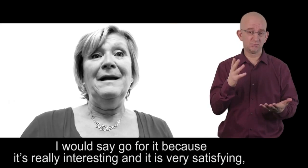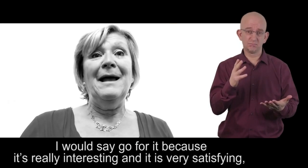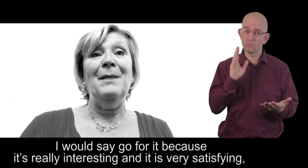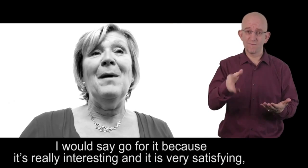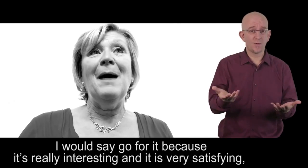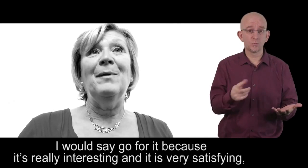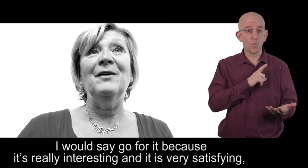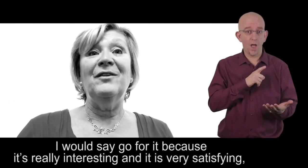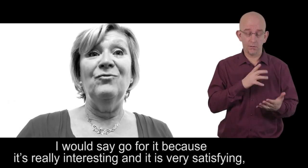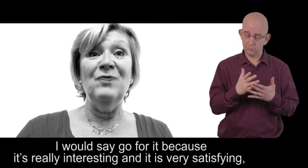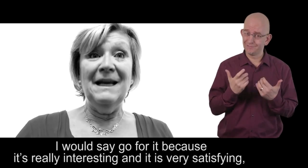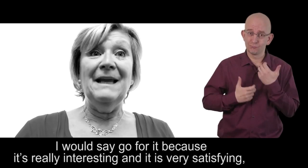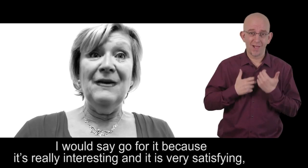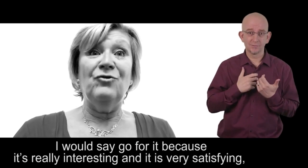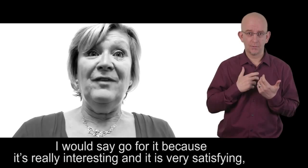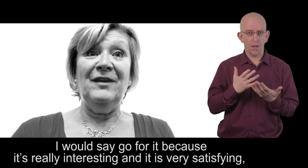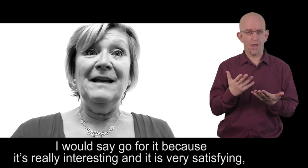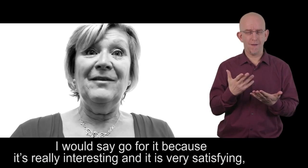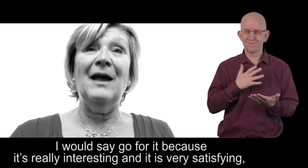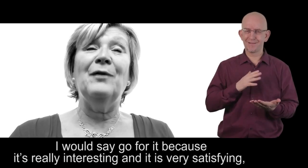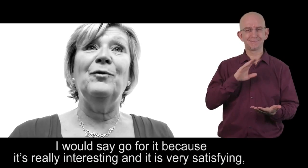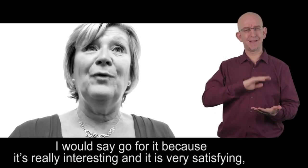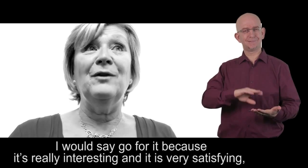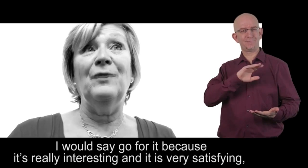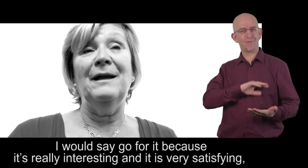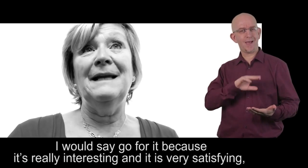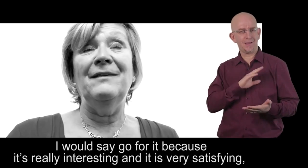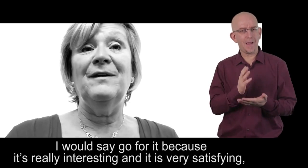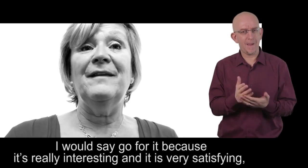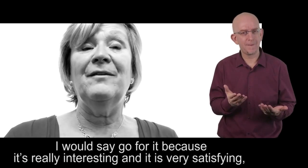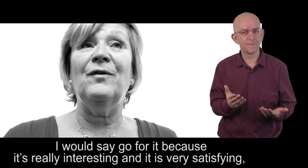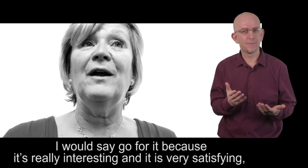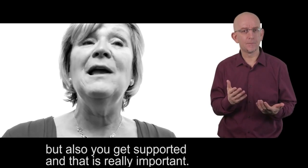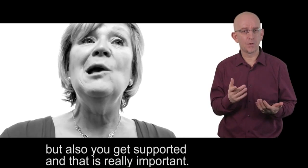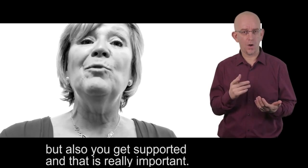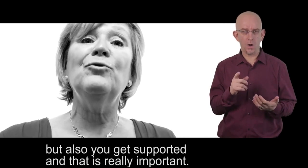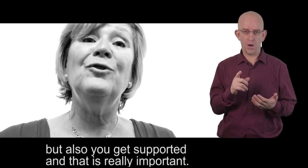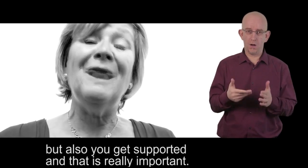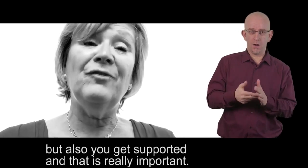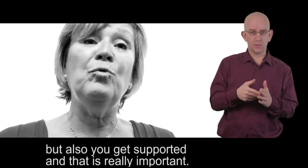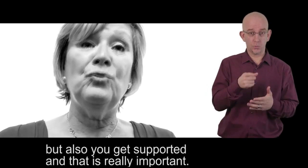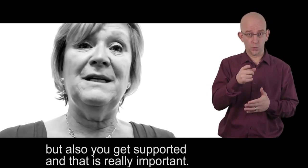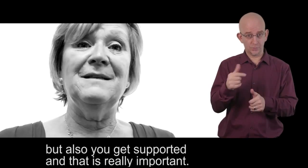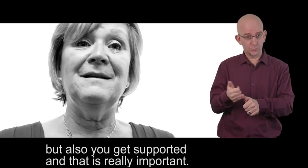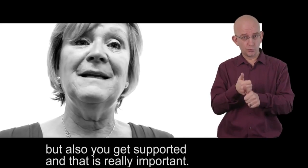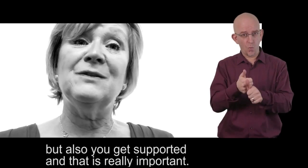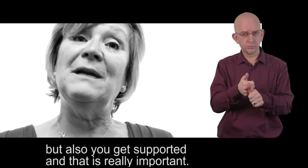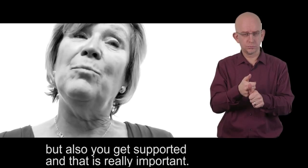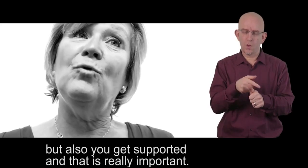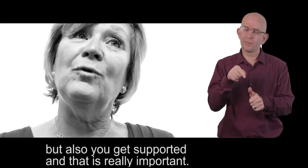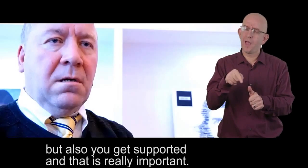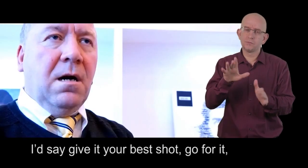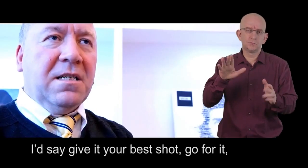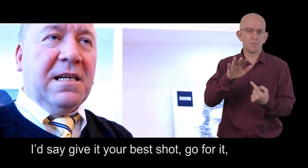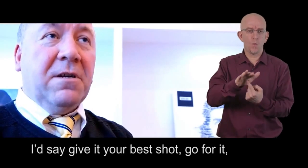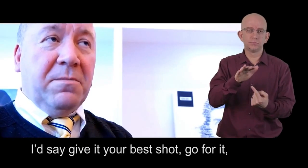go for it and because it's really interesting and you and you and it is very satisfying but also you get supported and I think that's